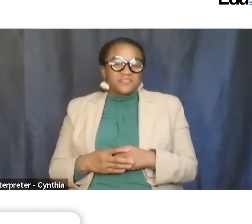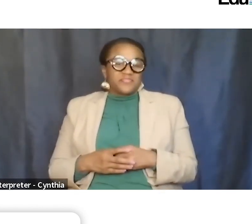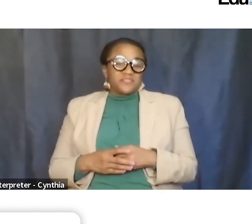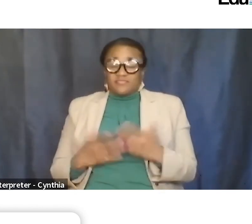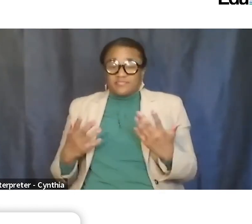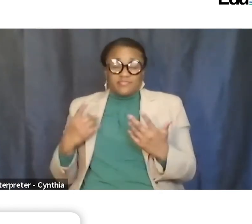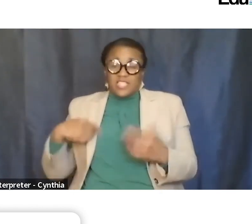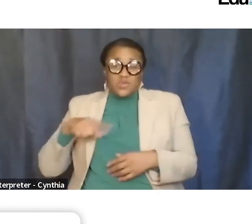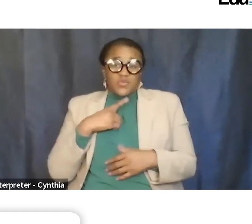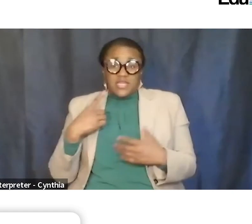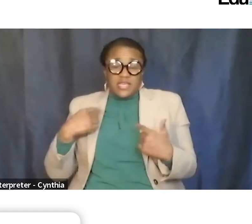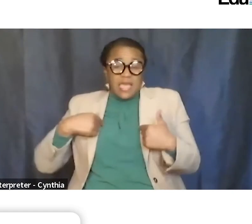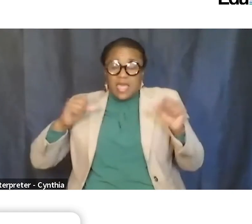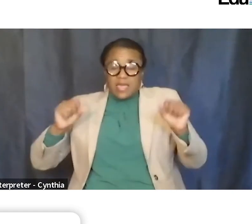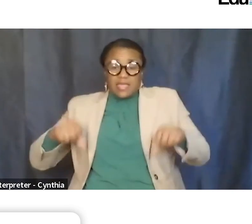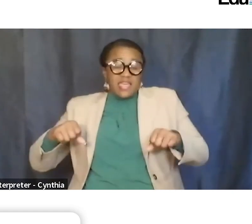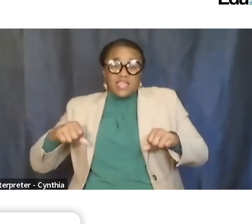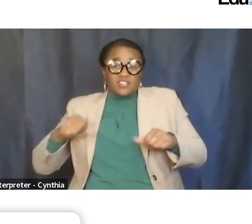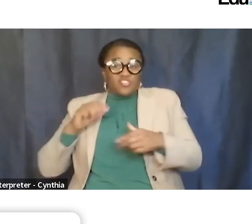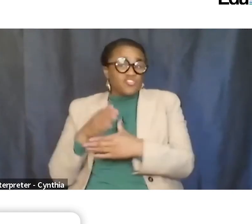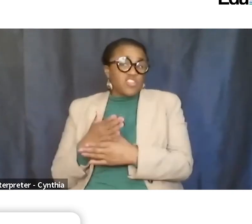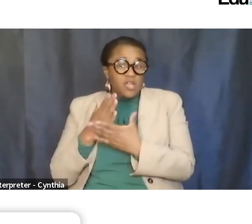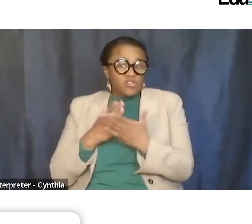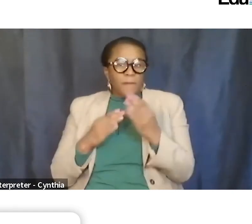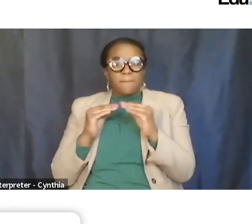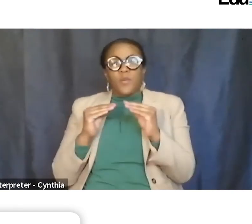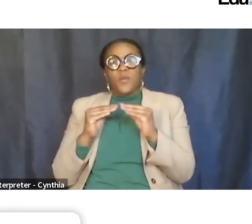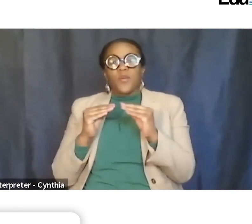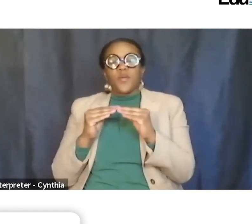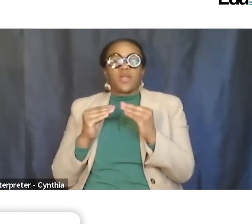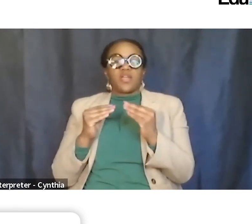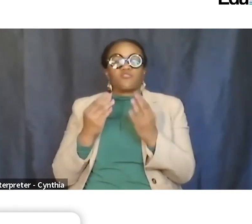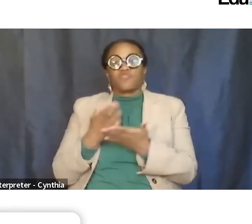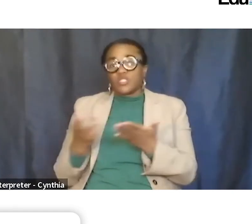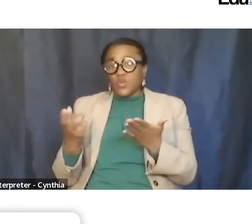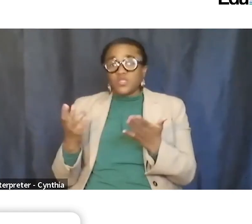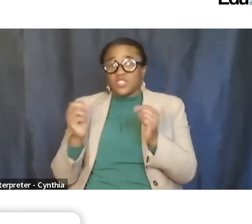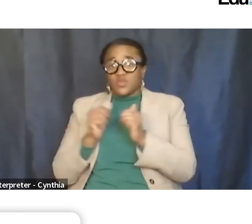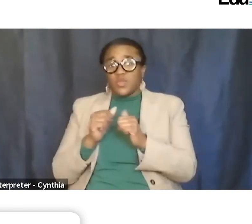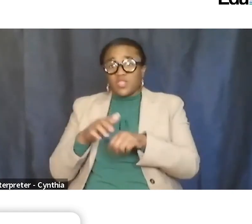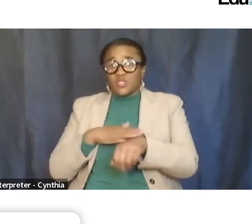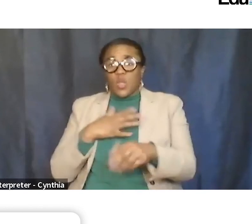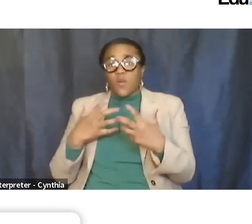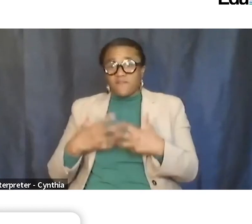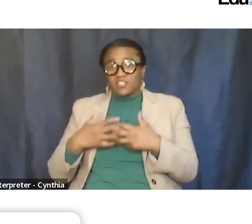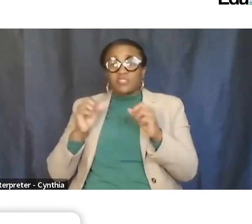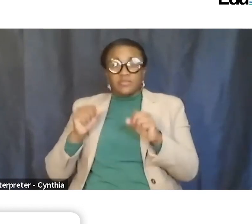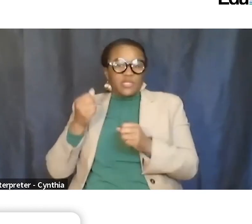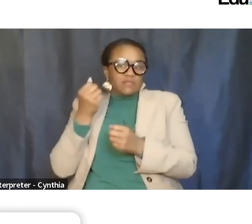And I can share some more tangible resources with the Slow Factory as well to share with you